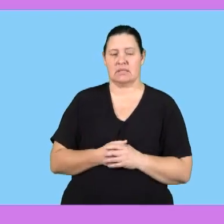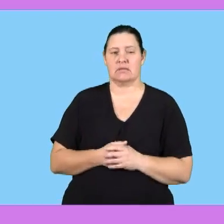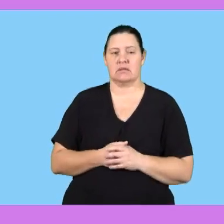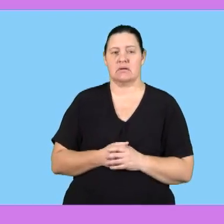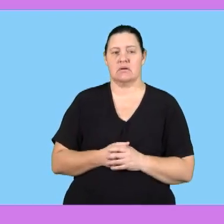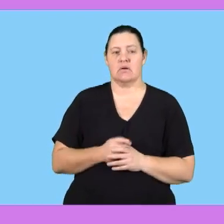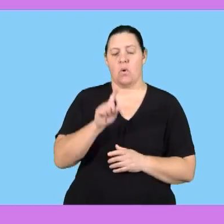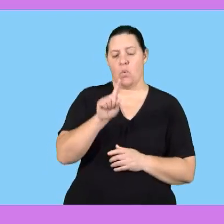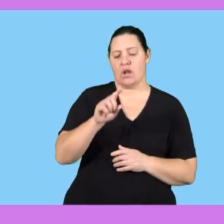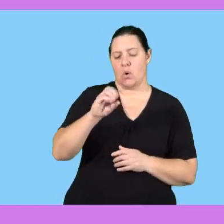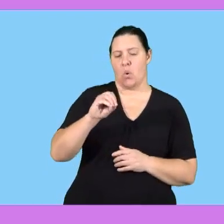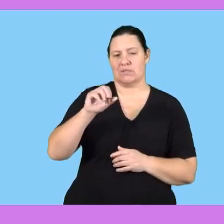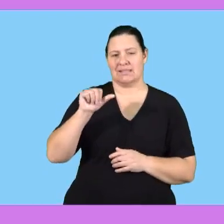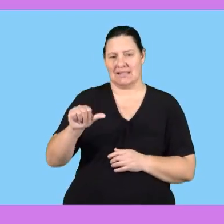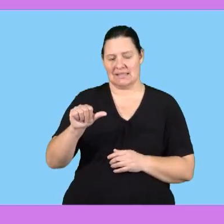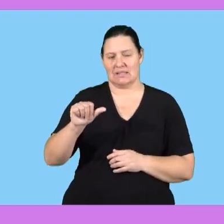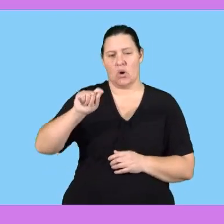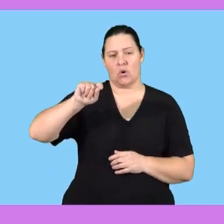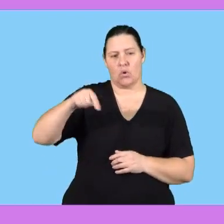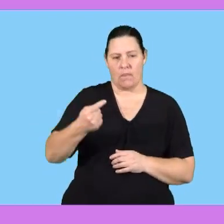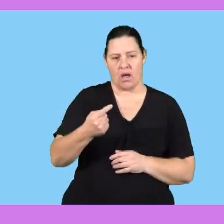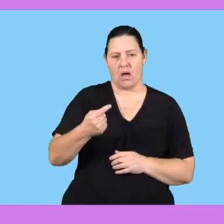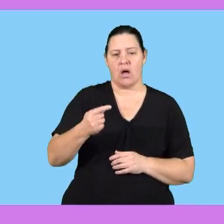multiply by